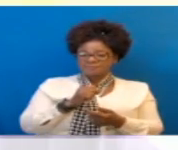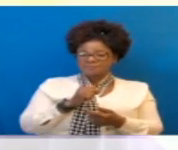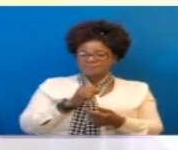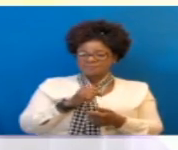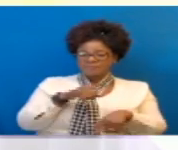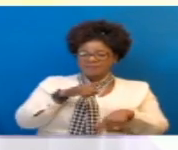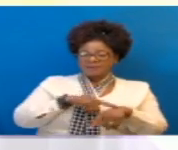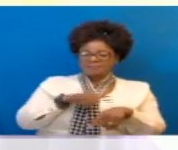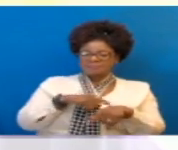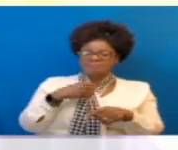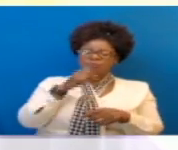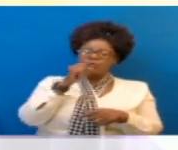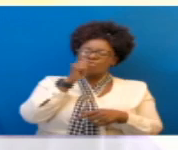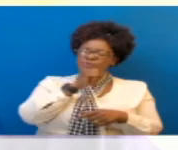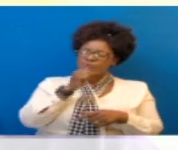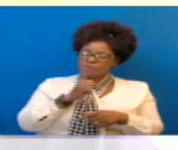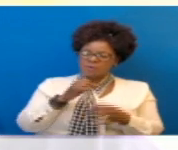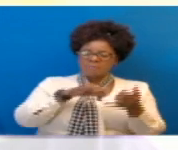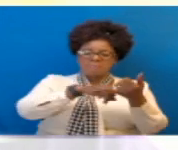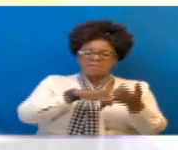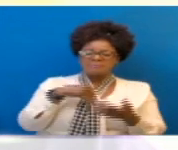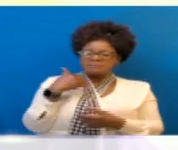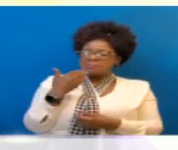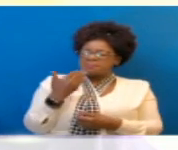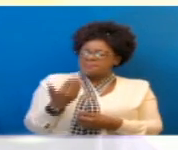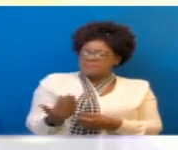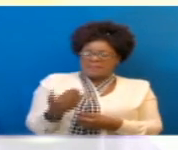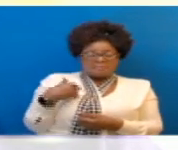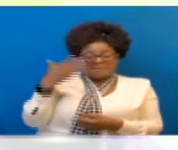mwenye amezeka sana. Mimi nilikuwa mdogo kabisa, sikuwa